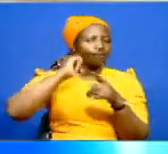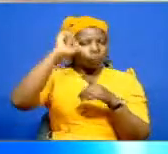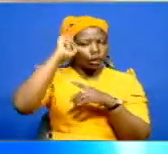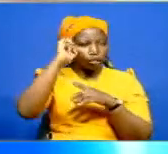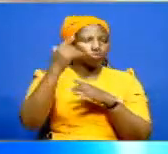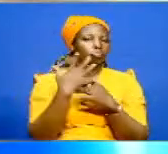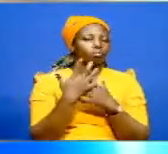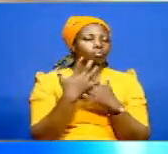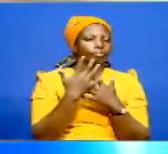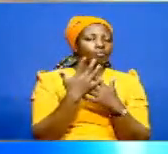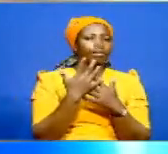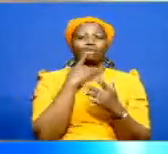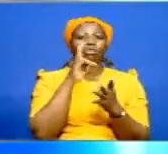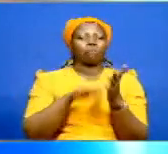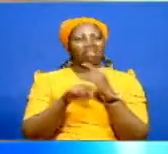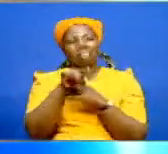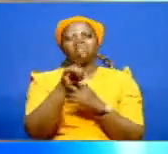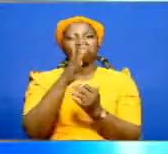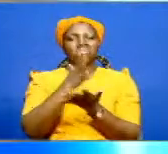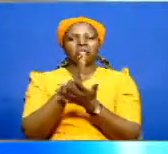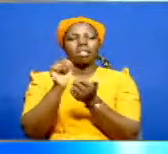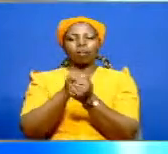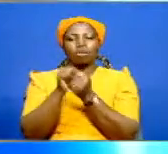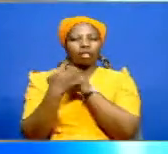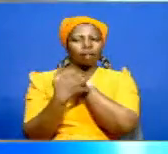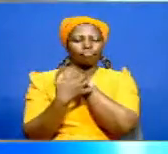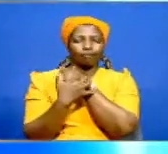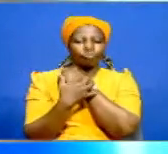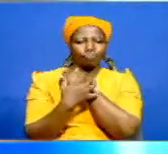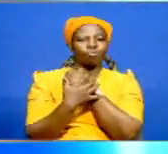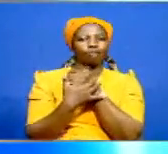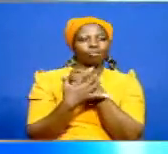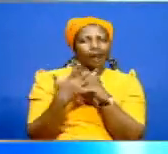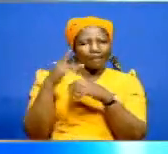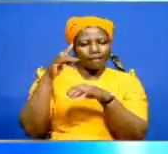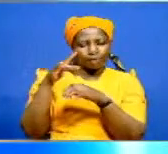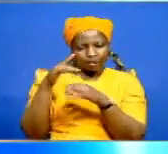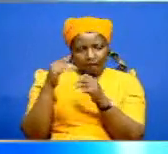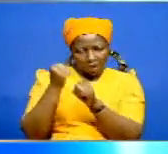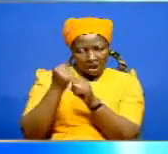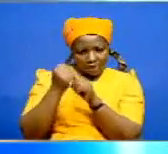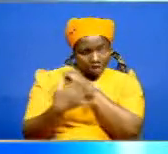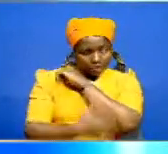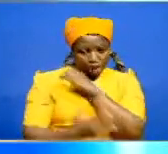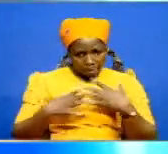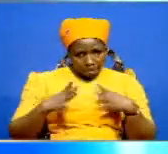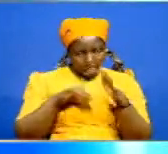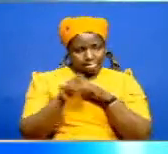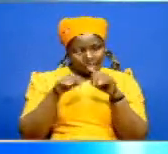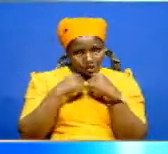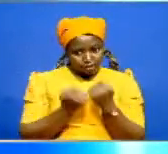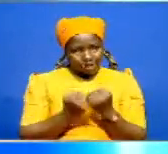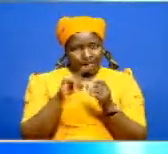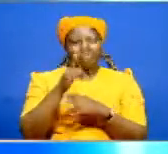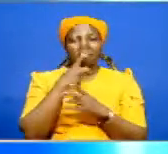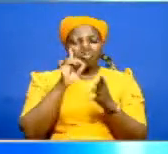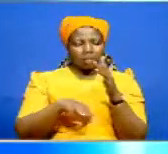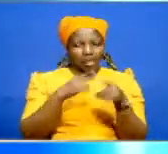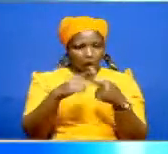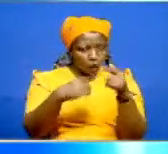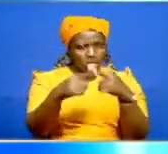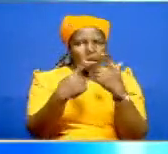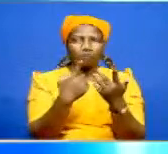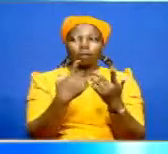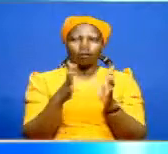the vulnerable in the society. Speaking in Kiambu County, the Deputy President maintained that the ongoing push for constitutional review